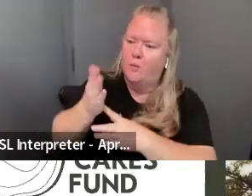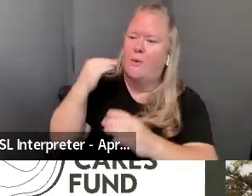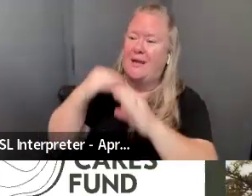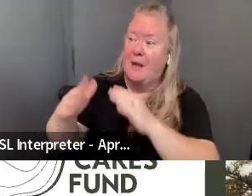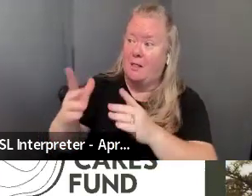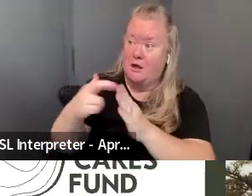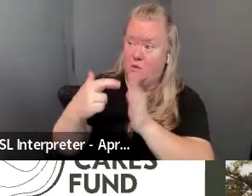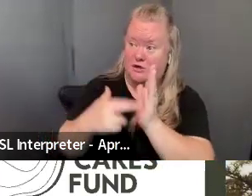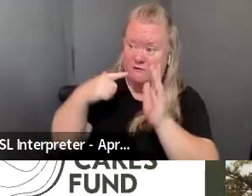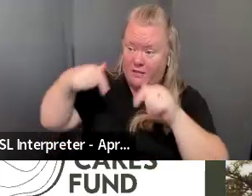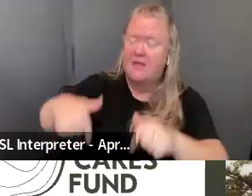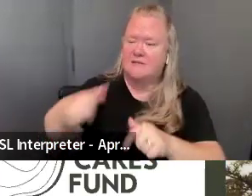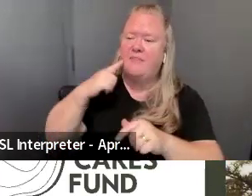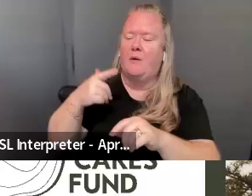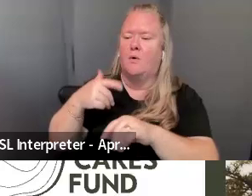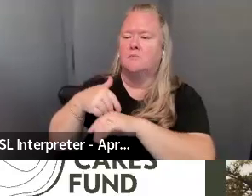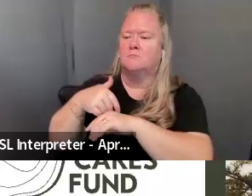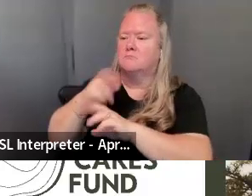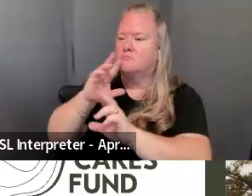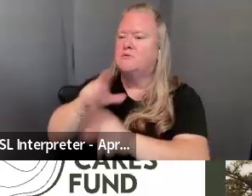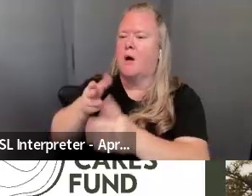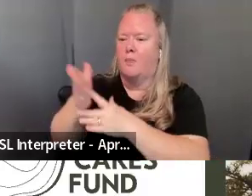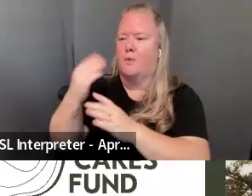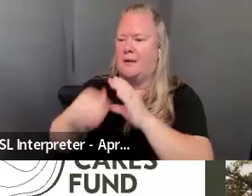that you registered for this webinar with.